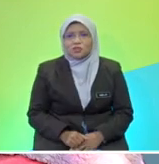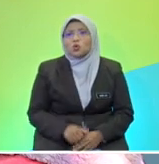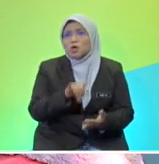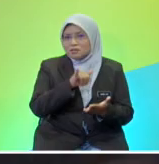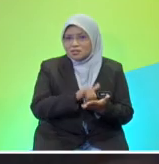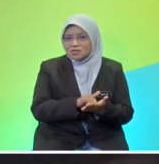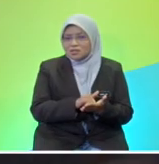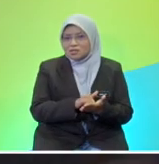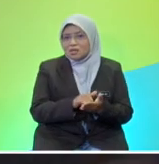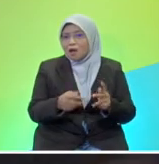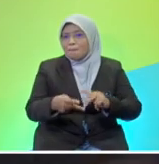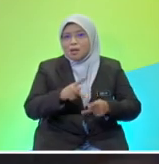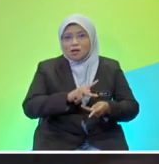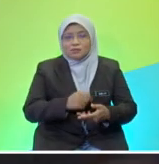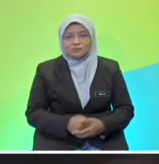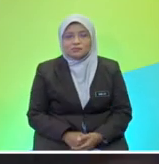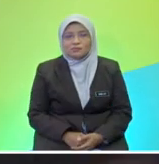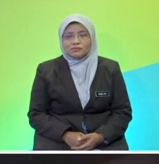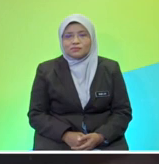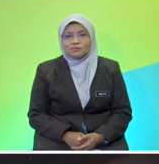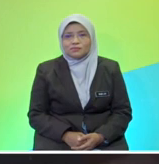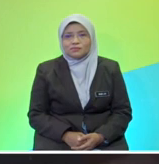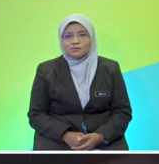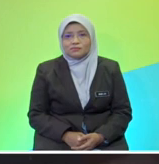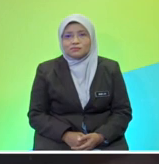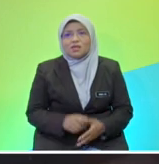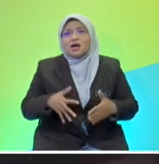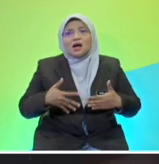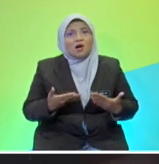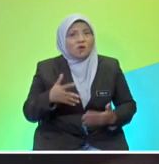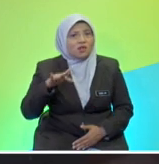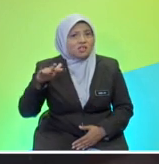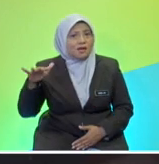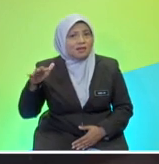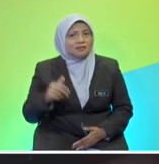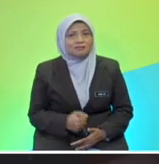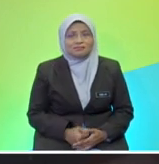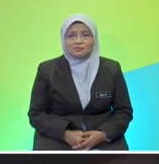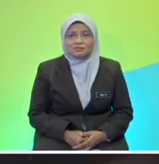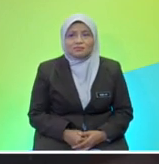called blocks. Okay? So, how do we spell blocks?